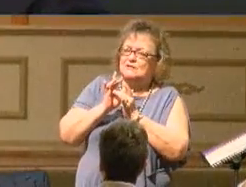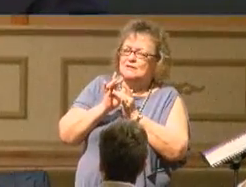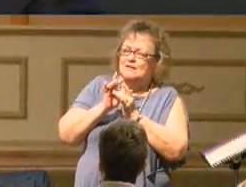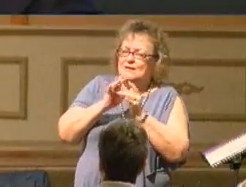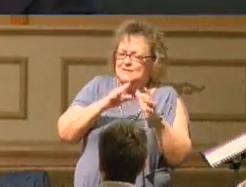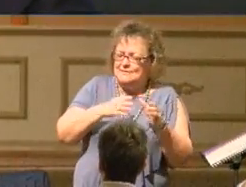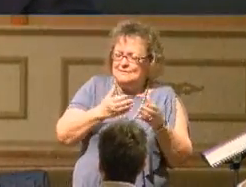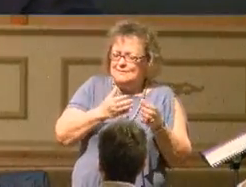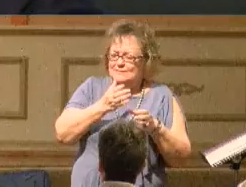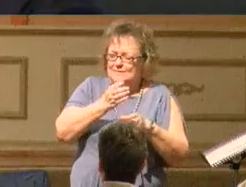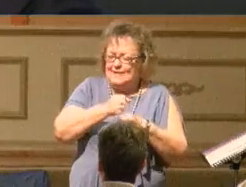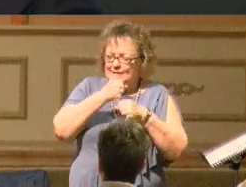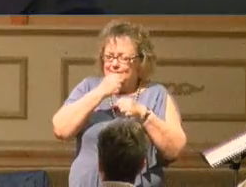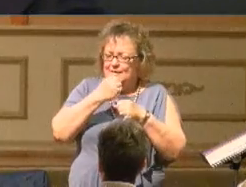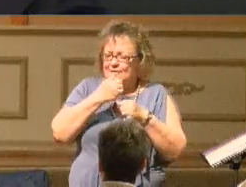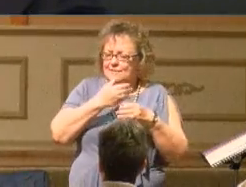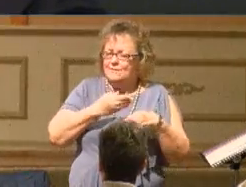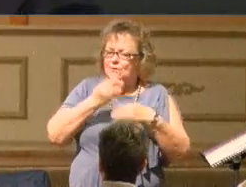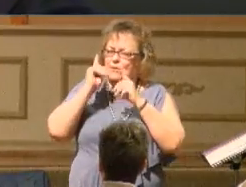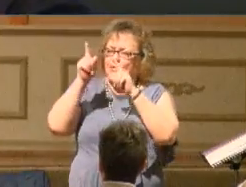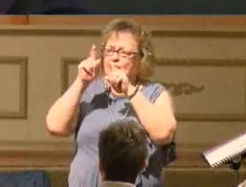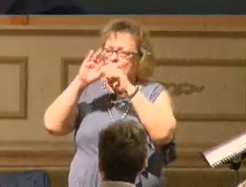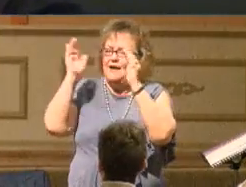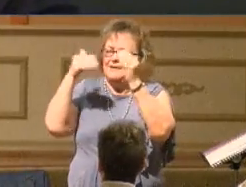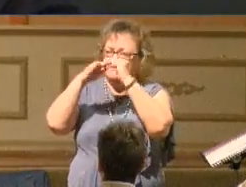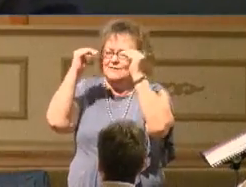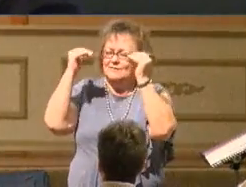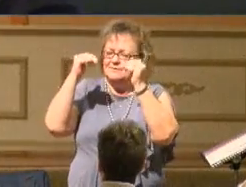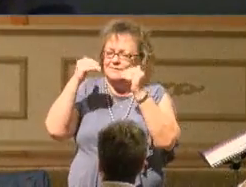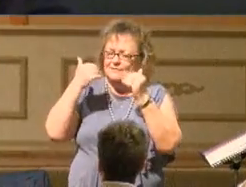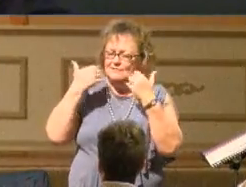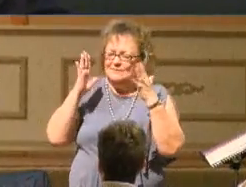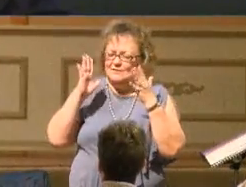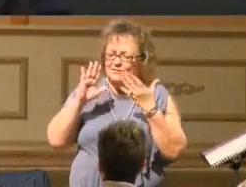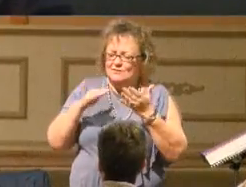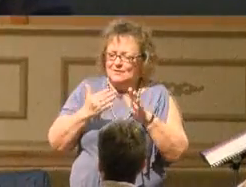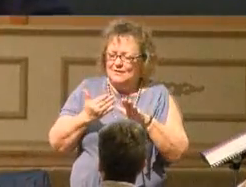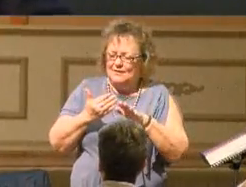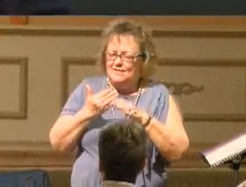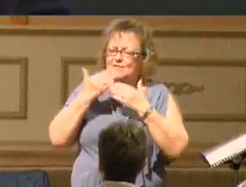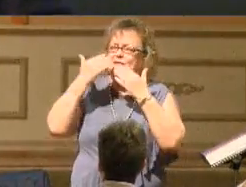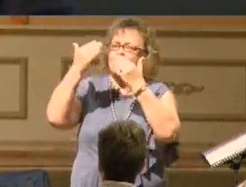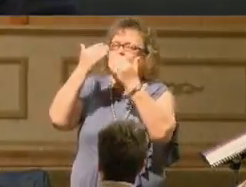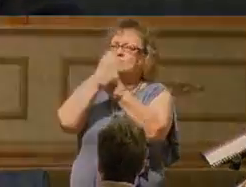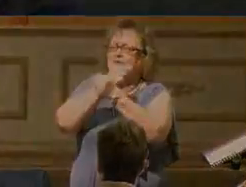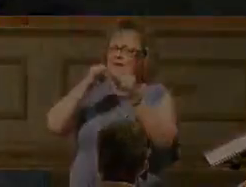when I die. Thank you for saving me.